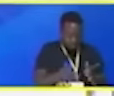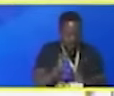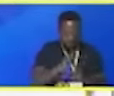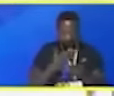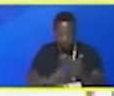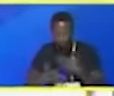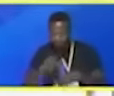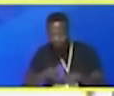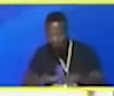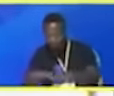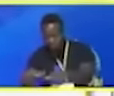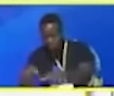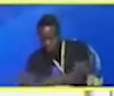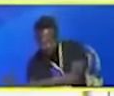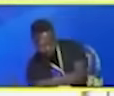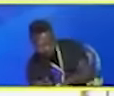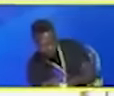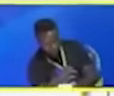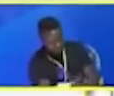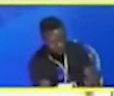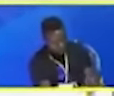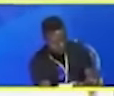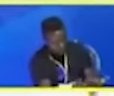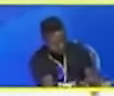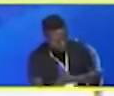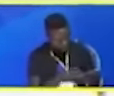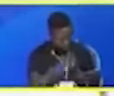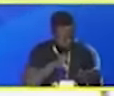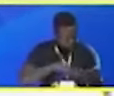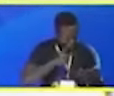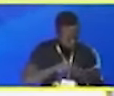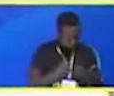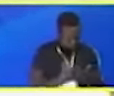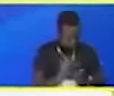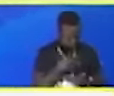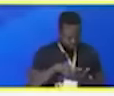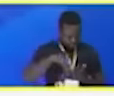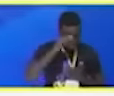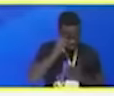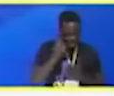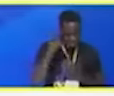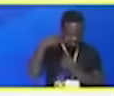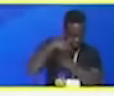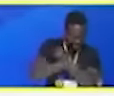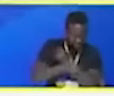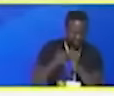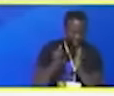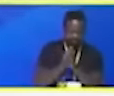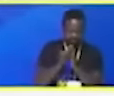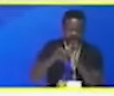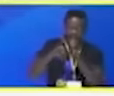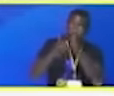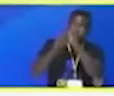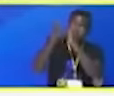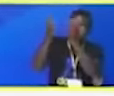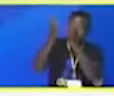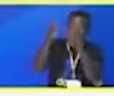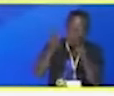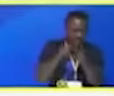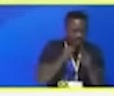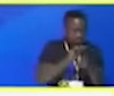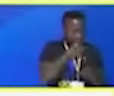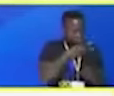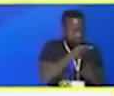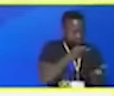generations to come and help them to have a more superior spiritual understanding as to the way God works. So the Bible